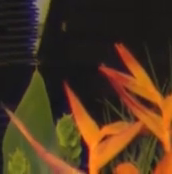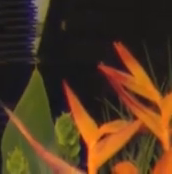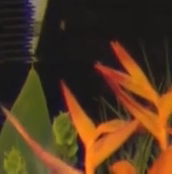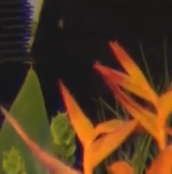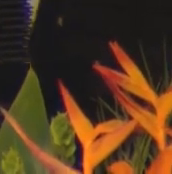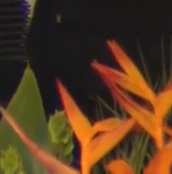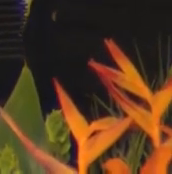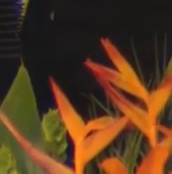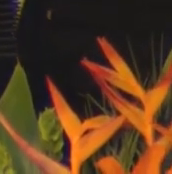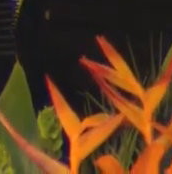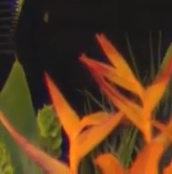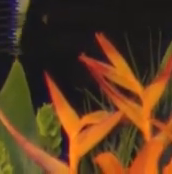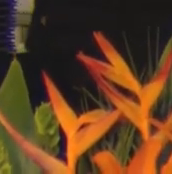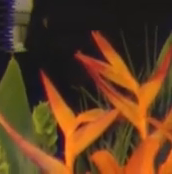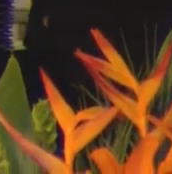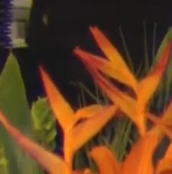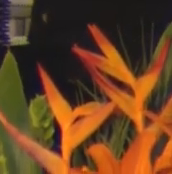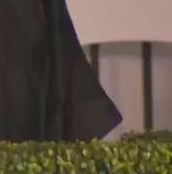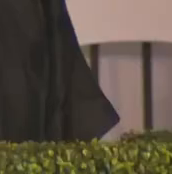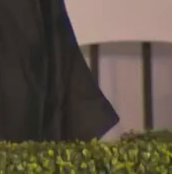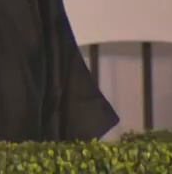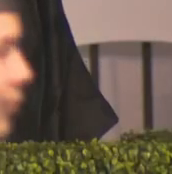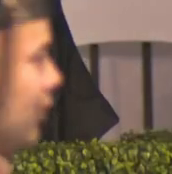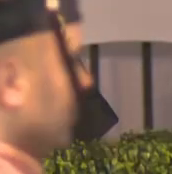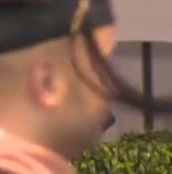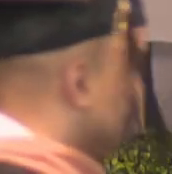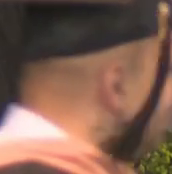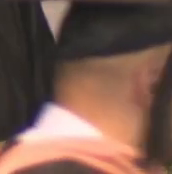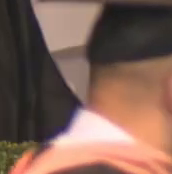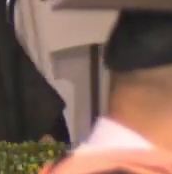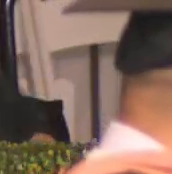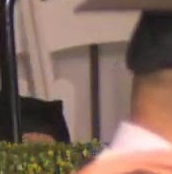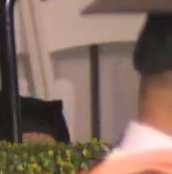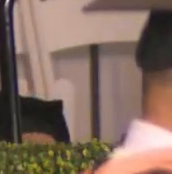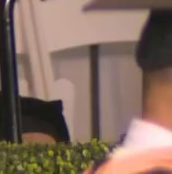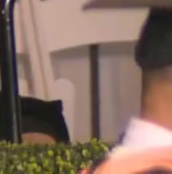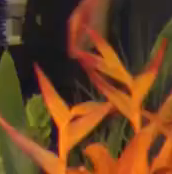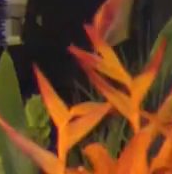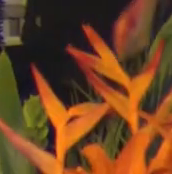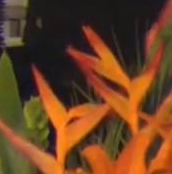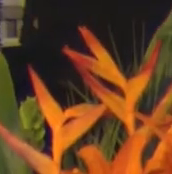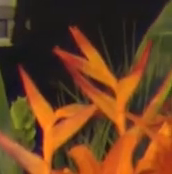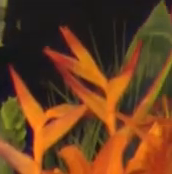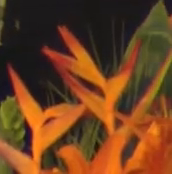Katrina Ariana Rodriguez. Nicole Valencia.